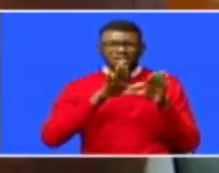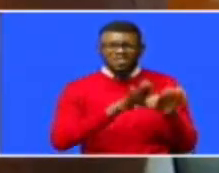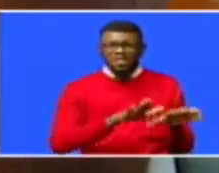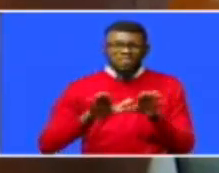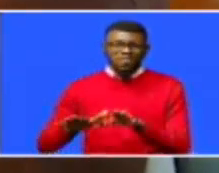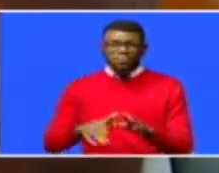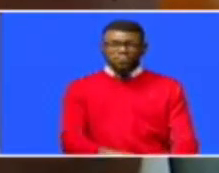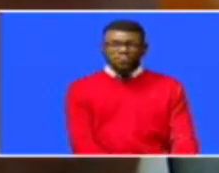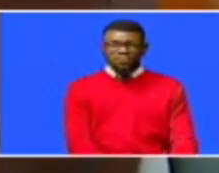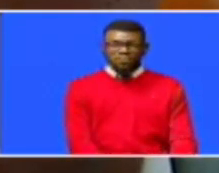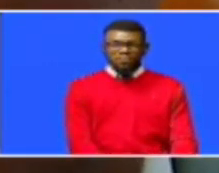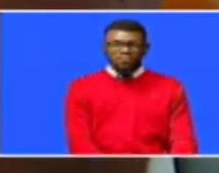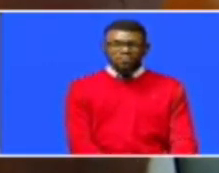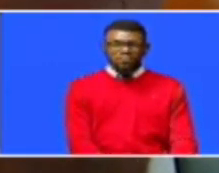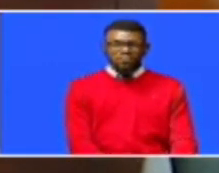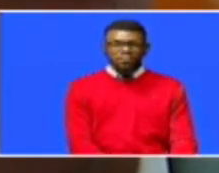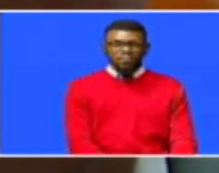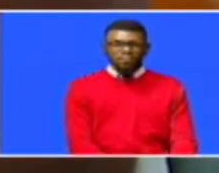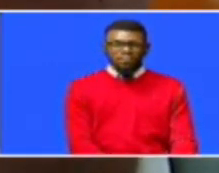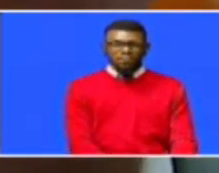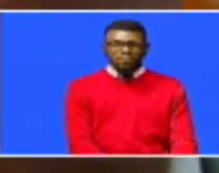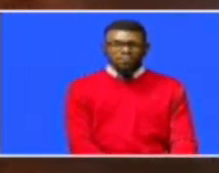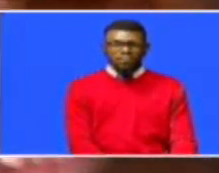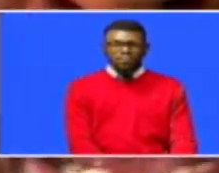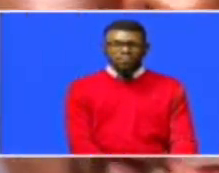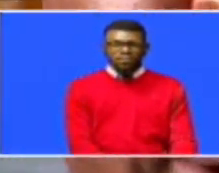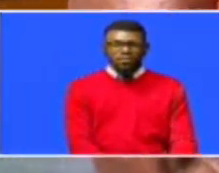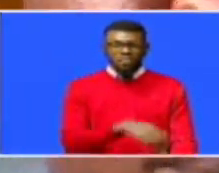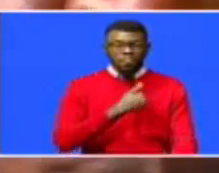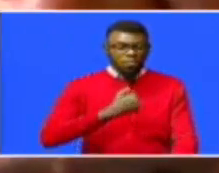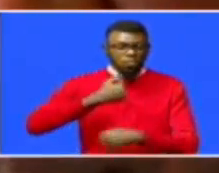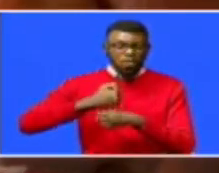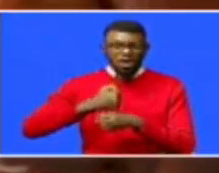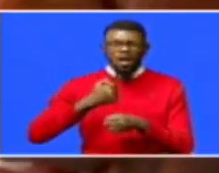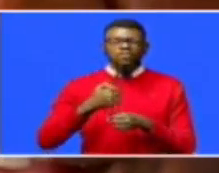I can report to you that working closely with the other